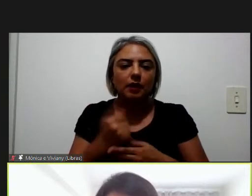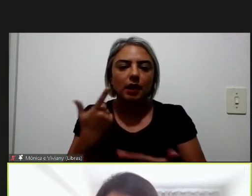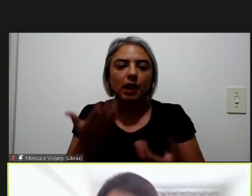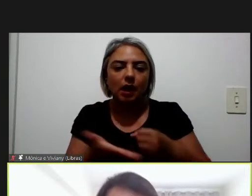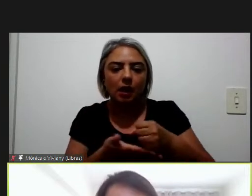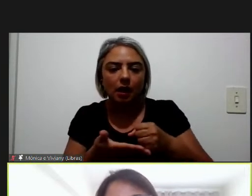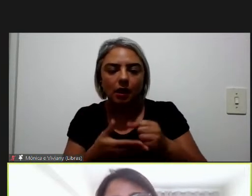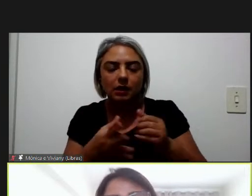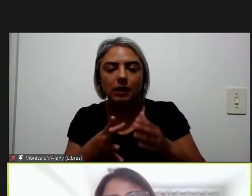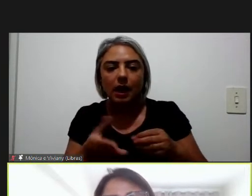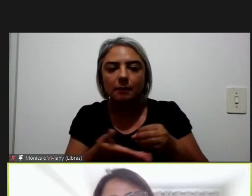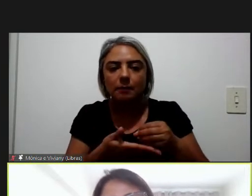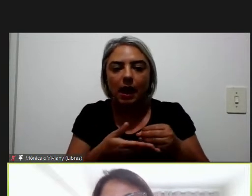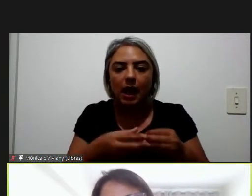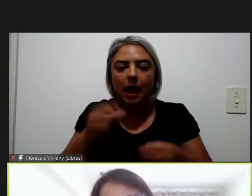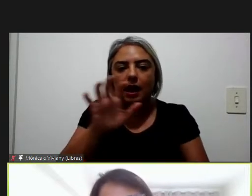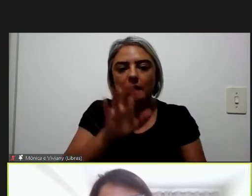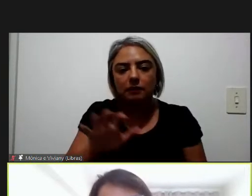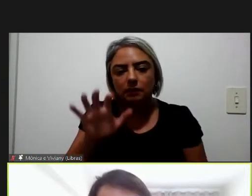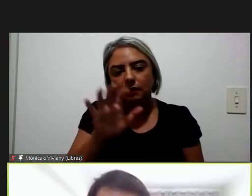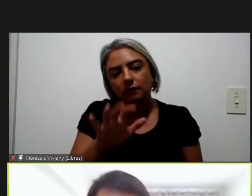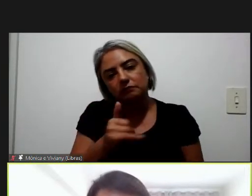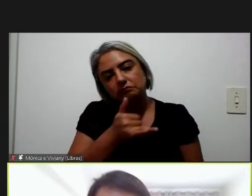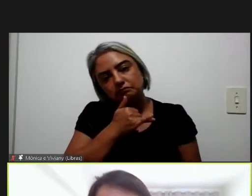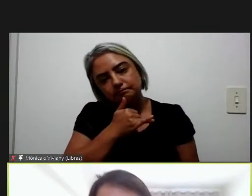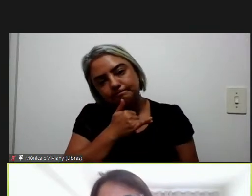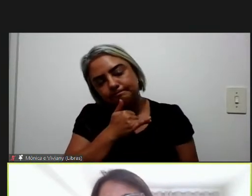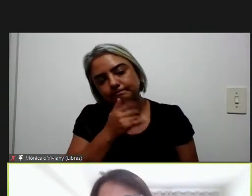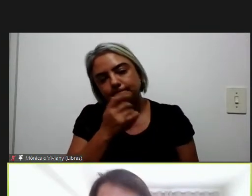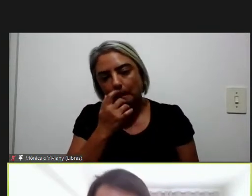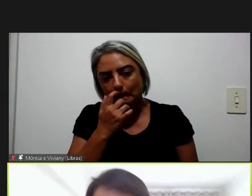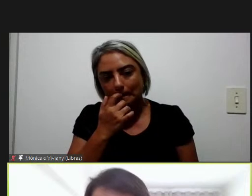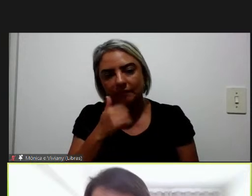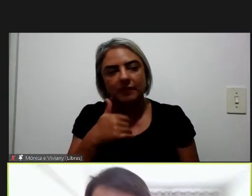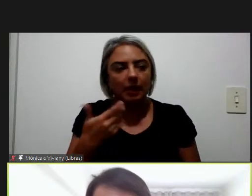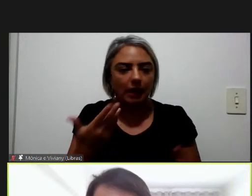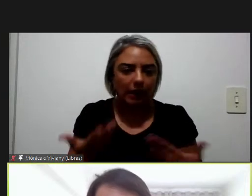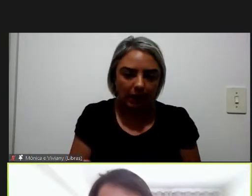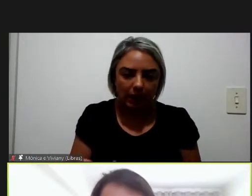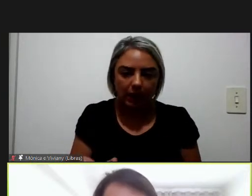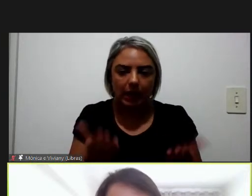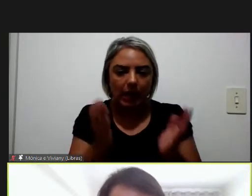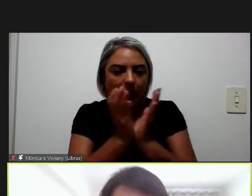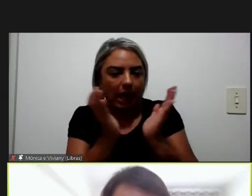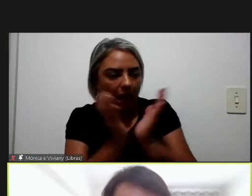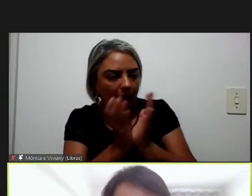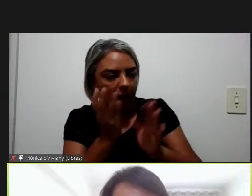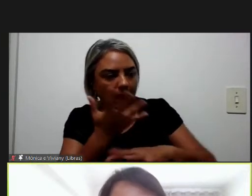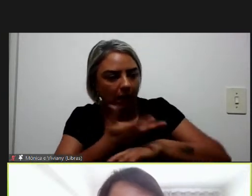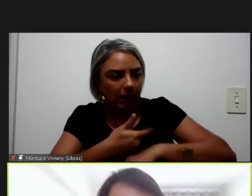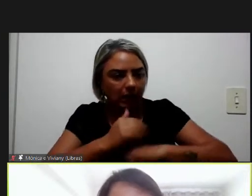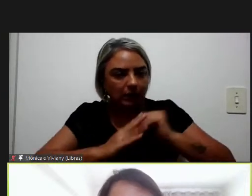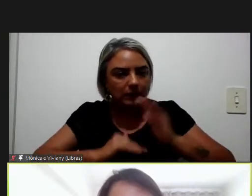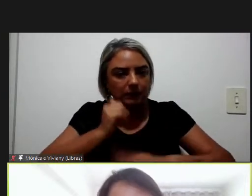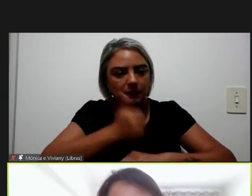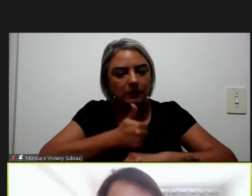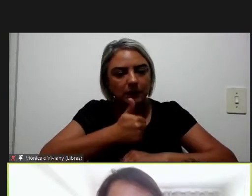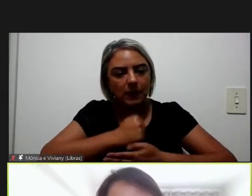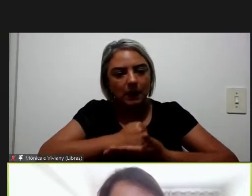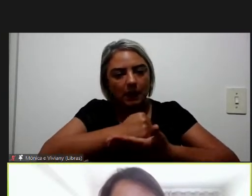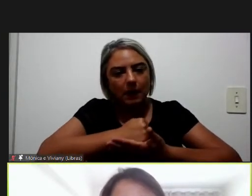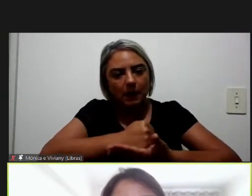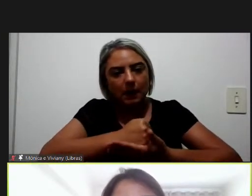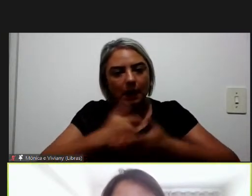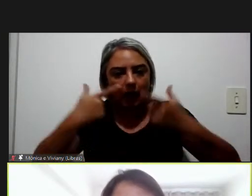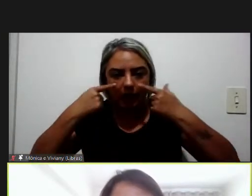to nutritional support and regional support that is unfortunate we do not have always. That's why the multi-professional team to